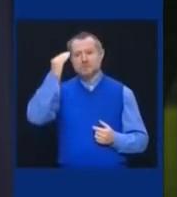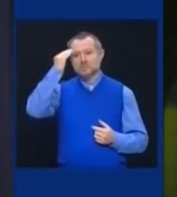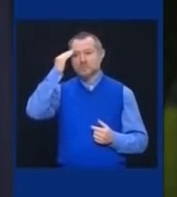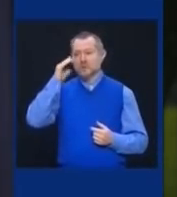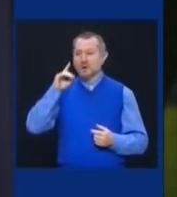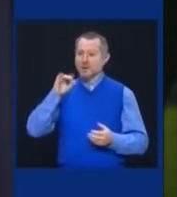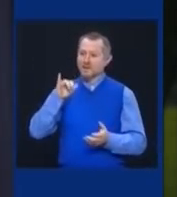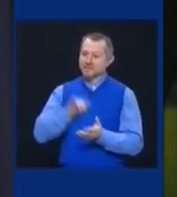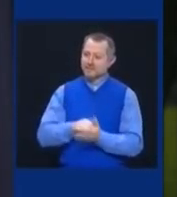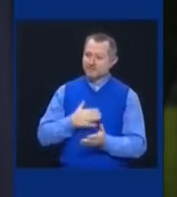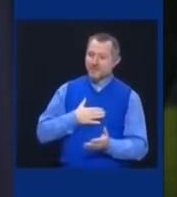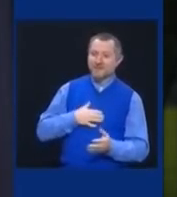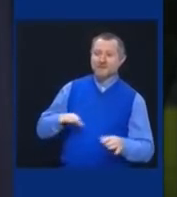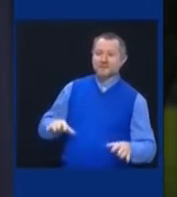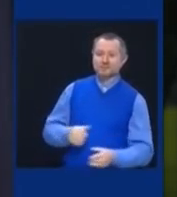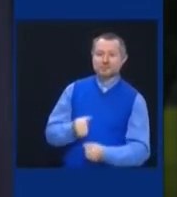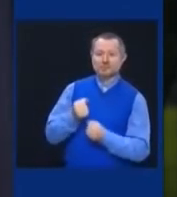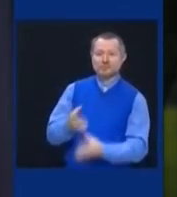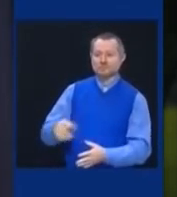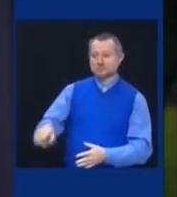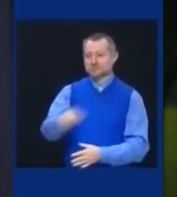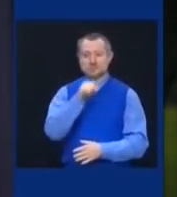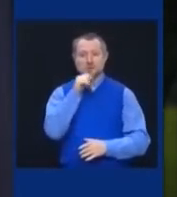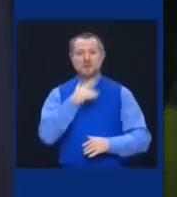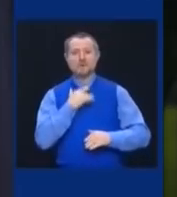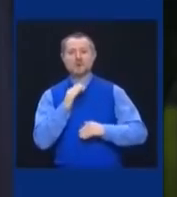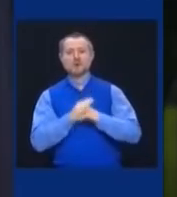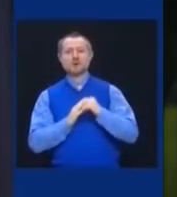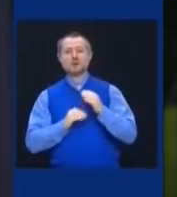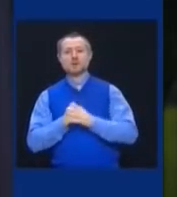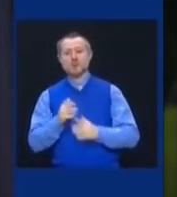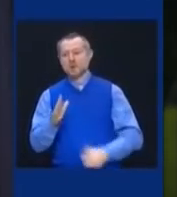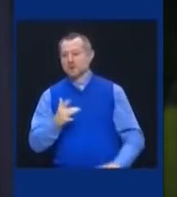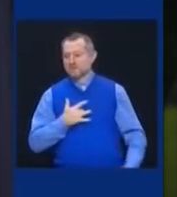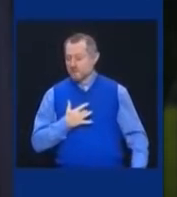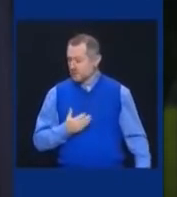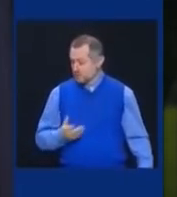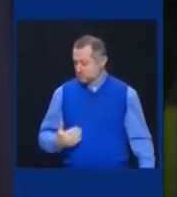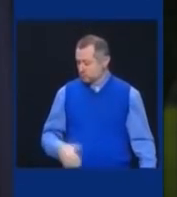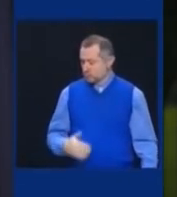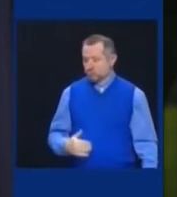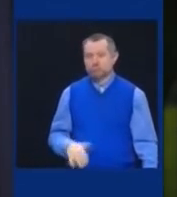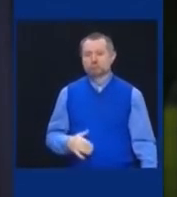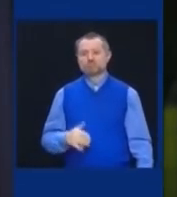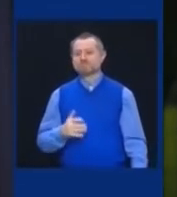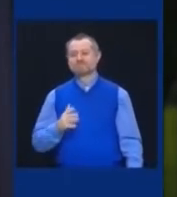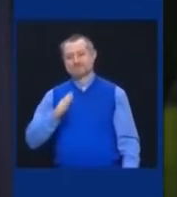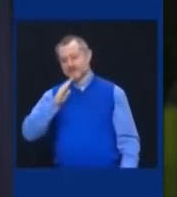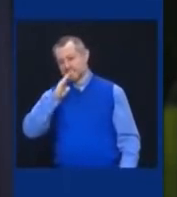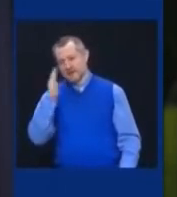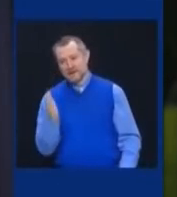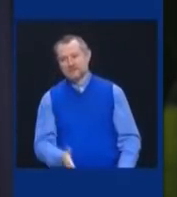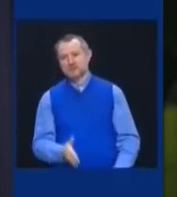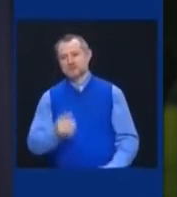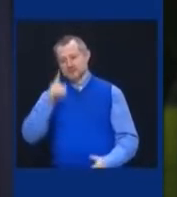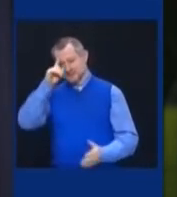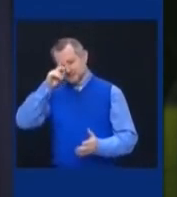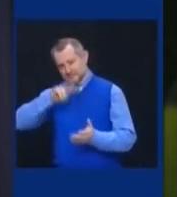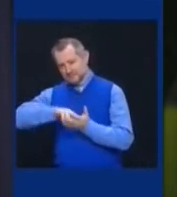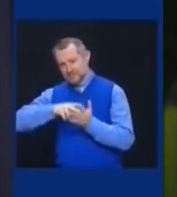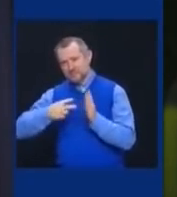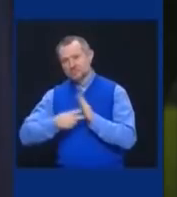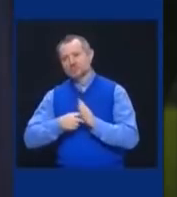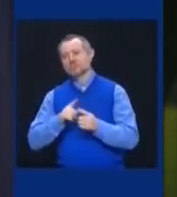that. And I certainly never, ever meant to offend